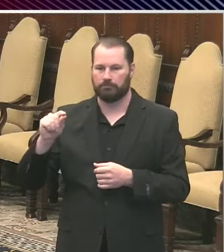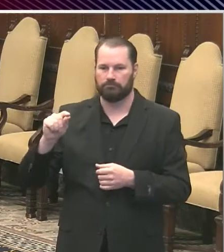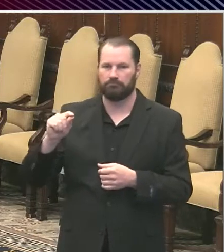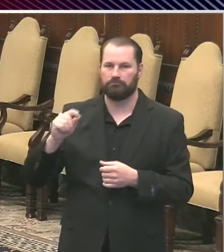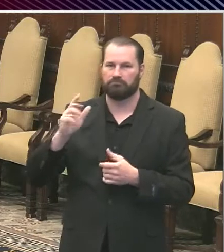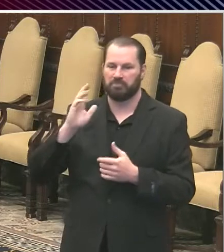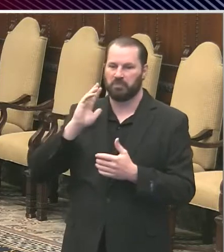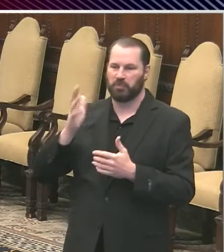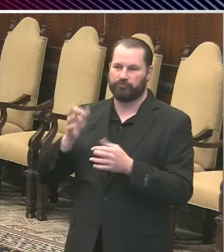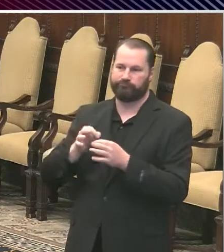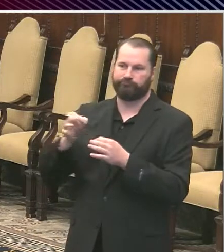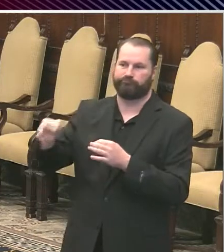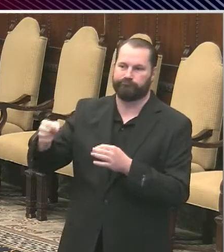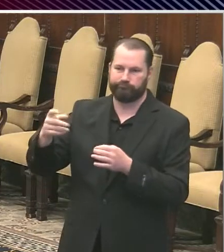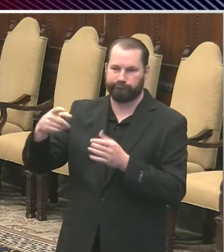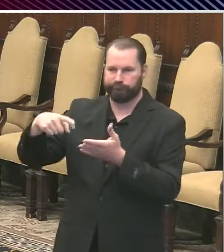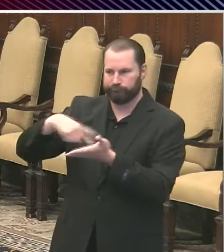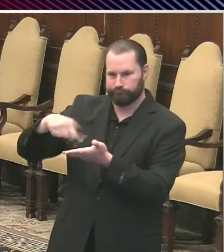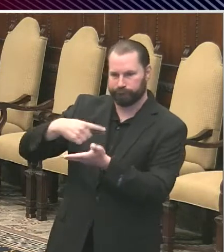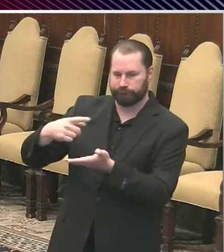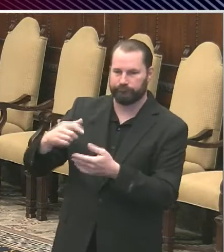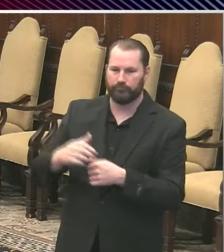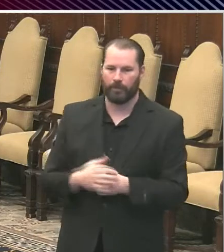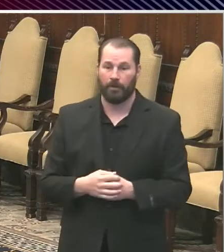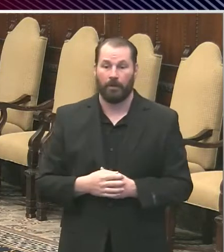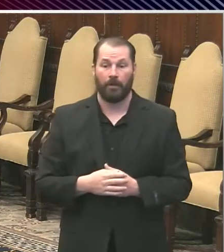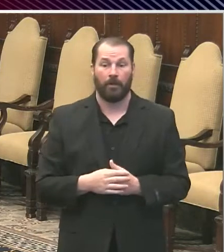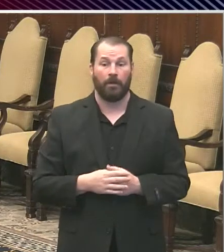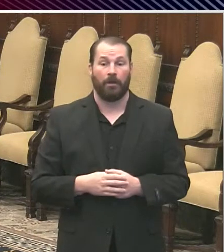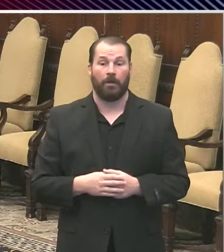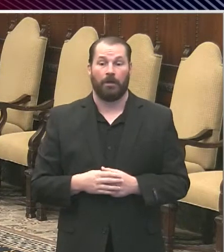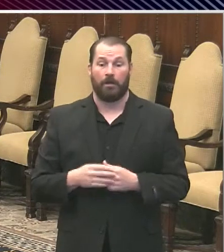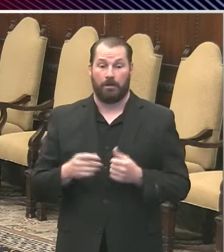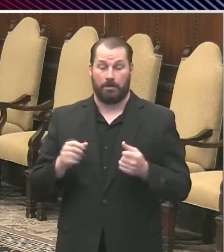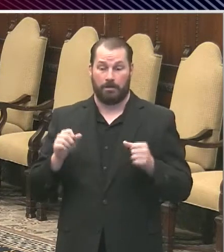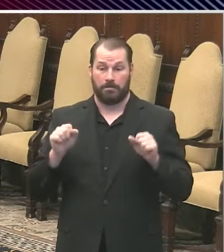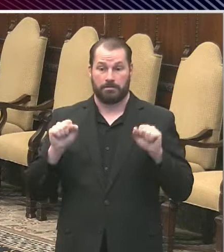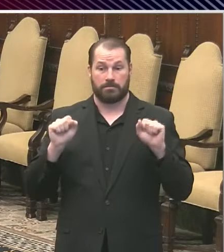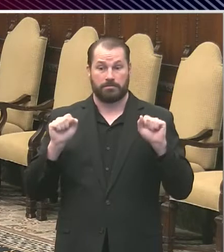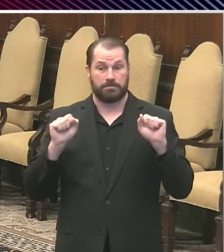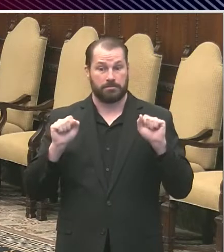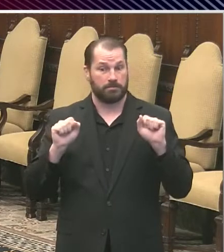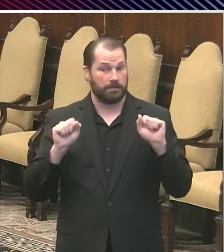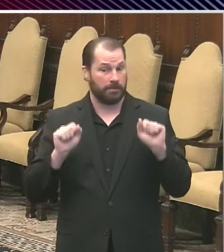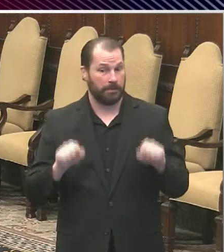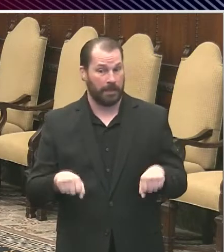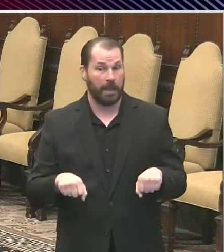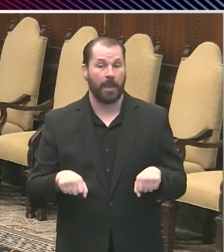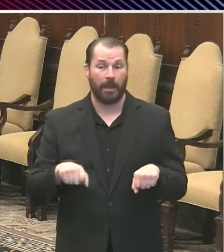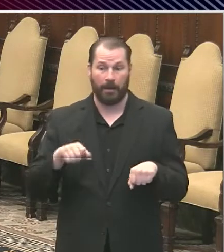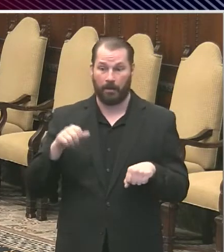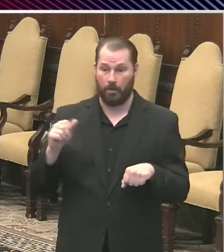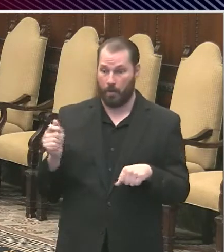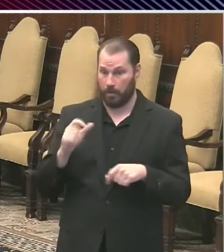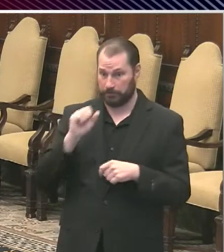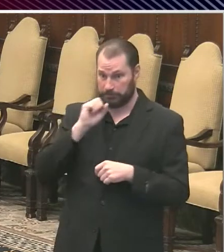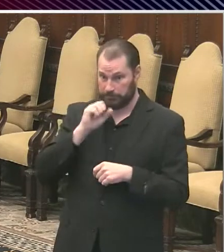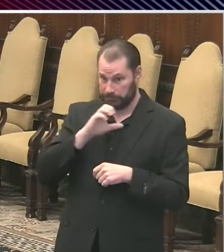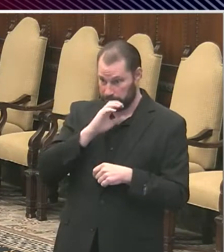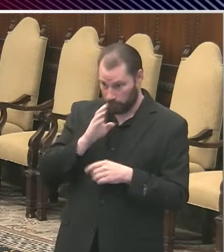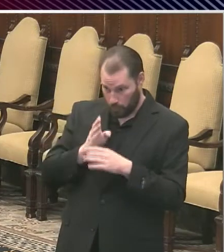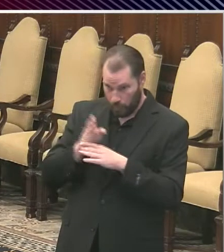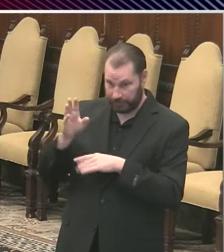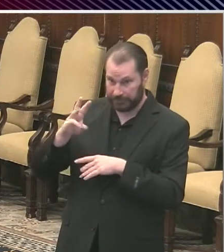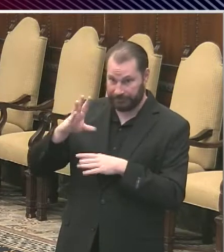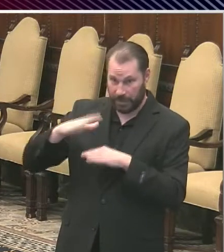deadline to apply for an installment payment plan for 2020 real estate taxes. All senior citizens over the age of 65 and